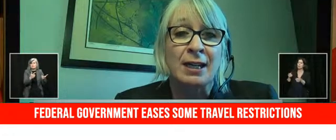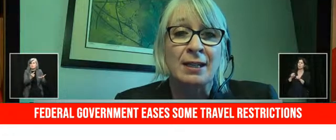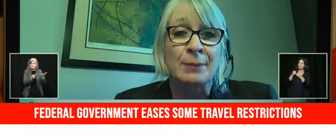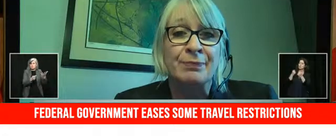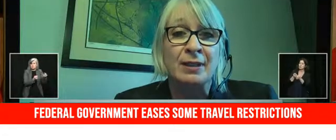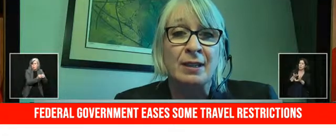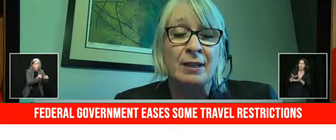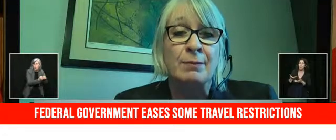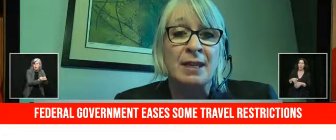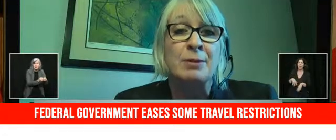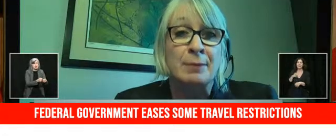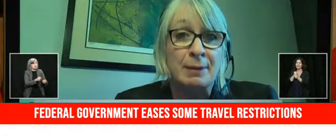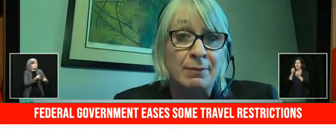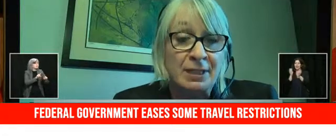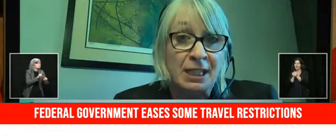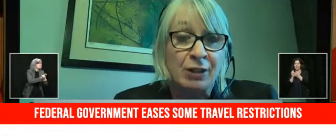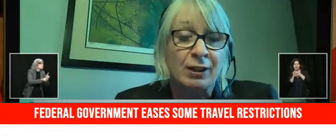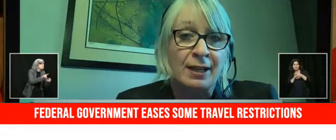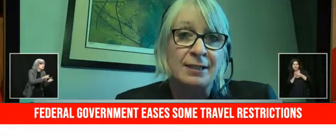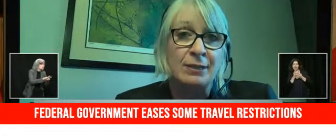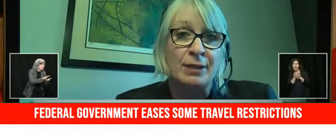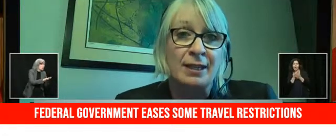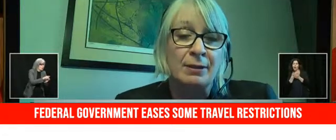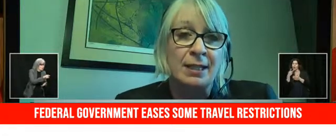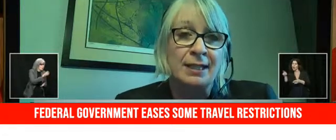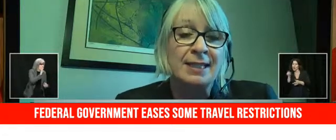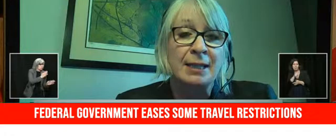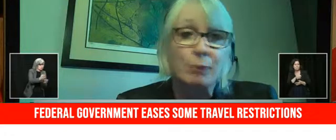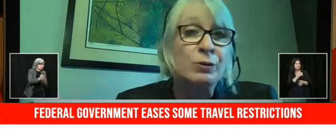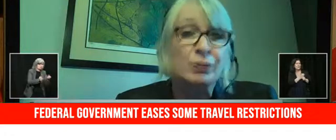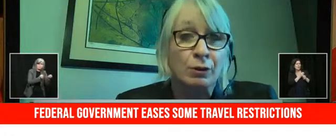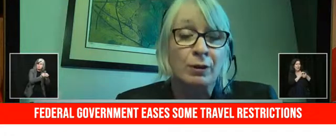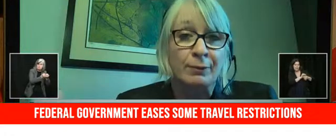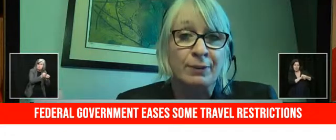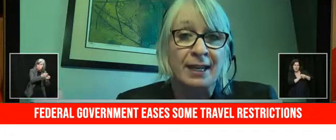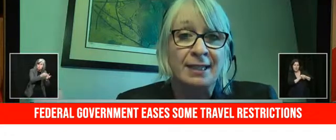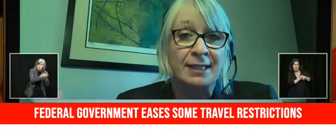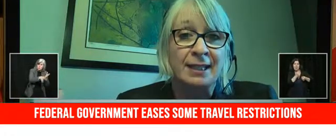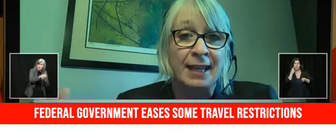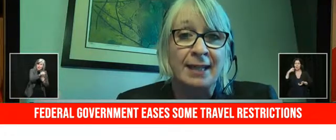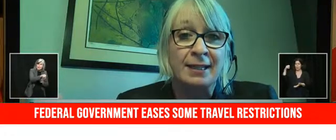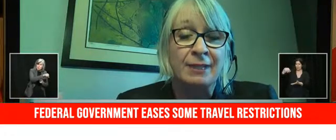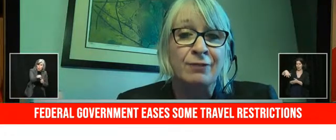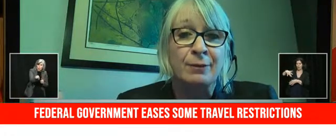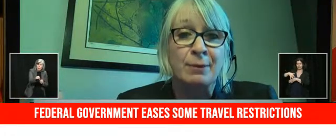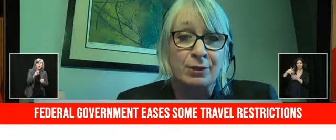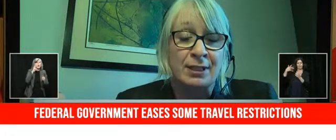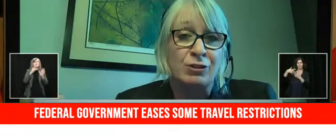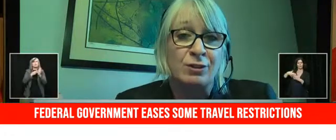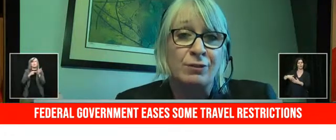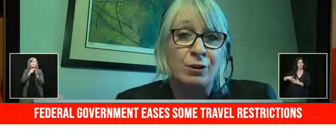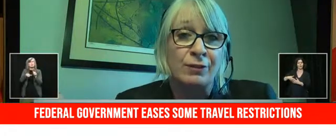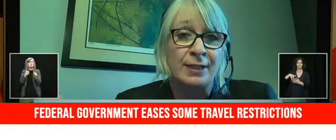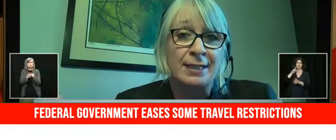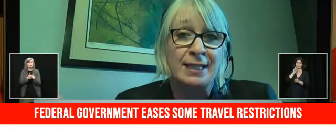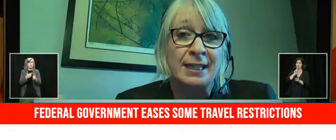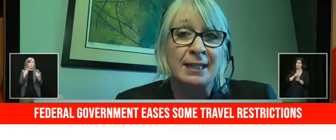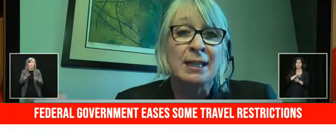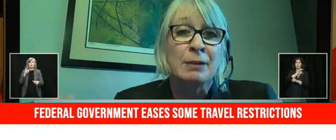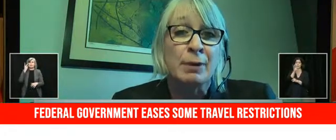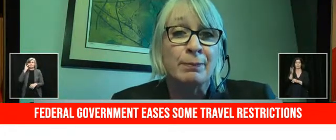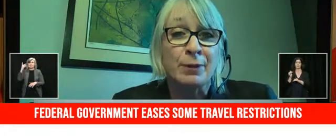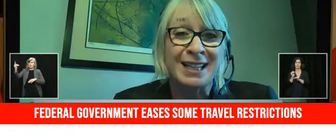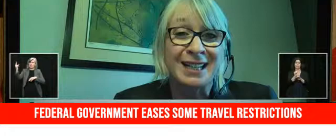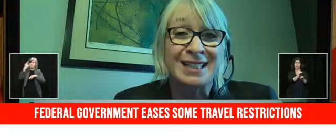actually be able to be materialized in a way that gets at both the goal of protecting Canada from importation of